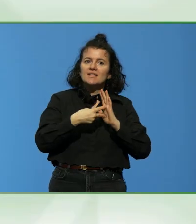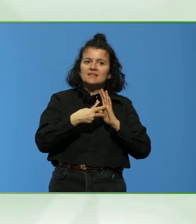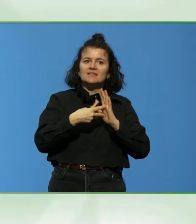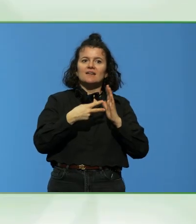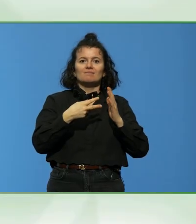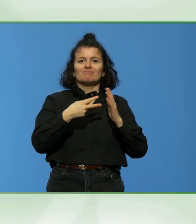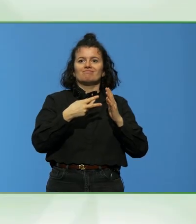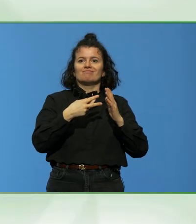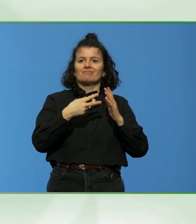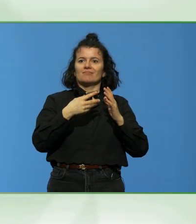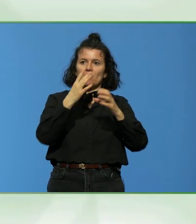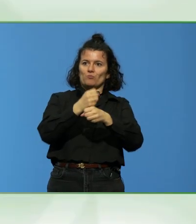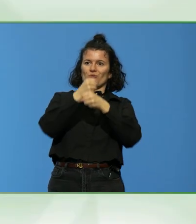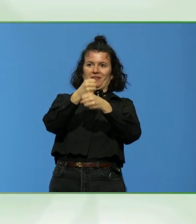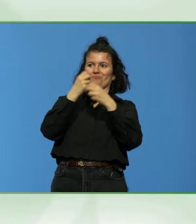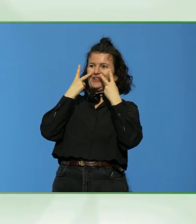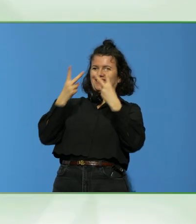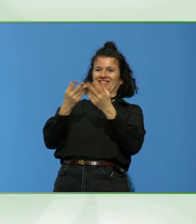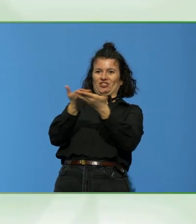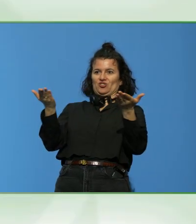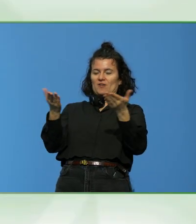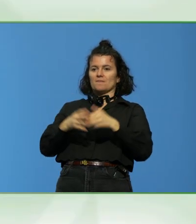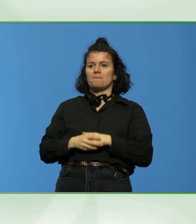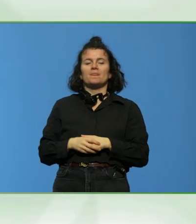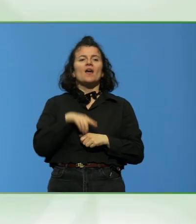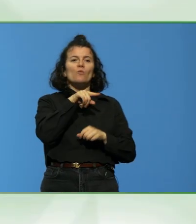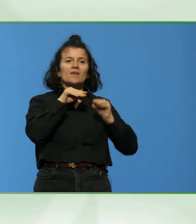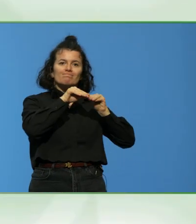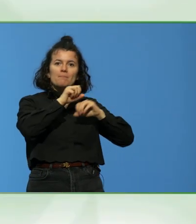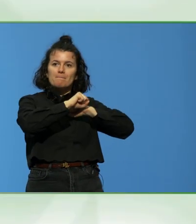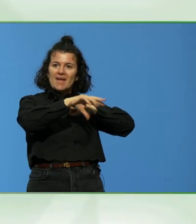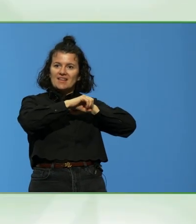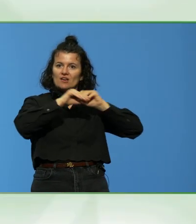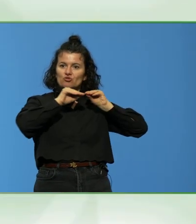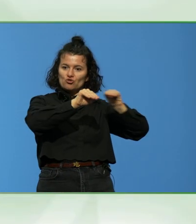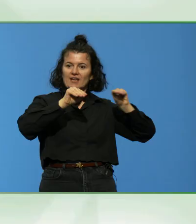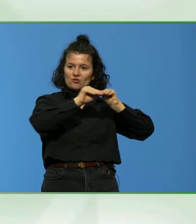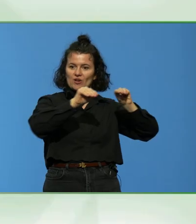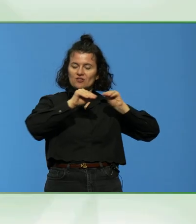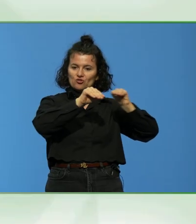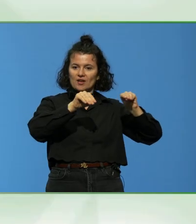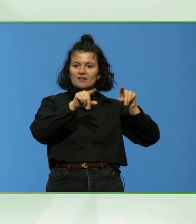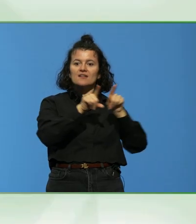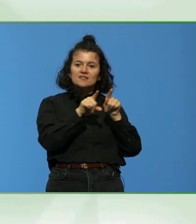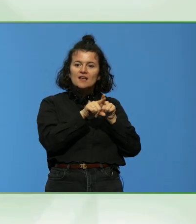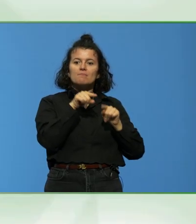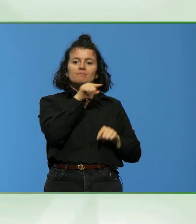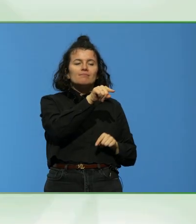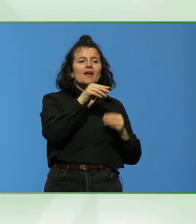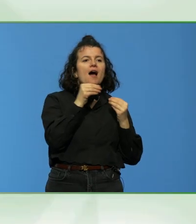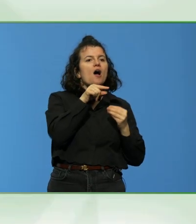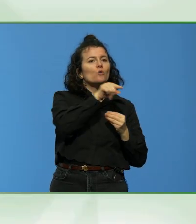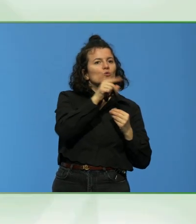framing. And that means what kind of frames to use to portray people with disabilities. And I